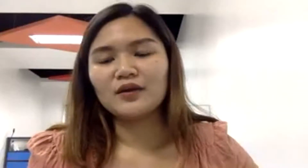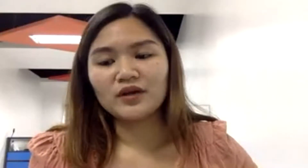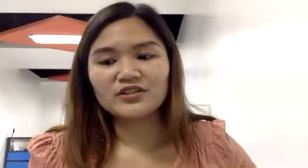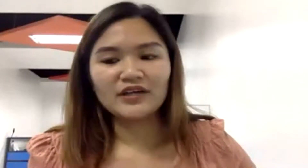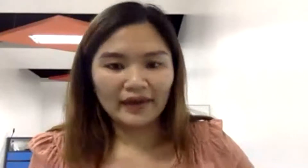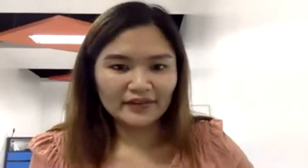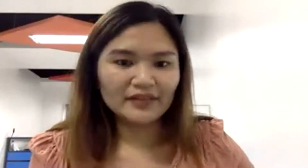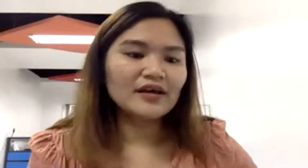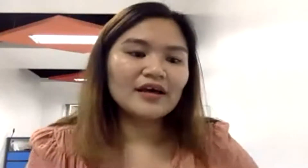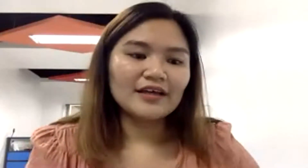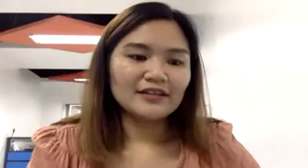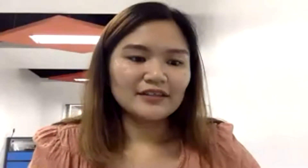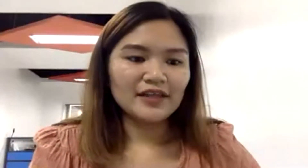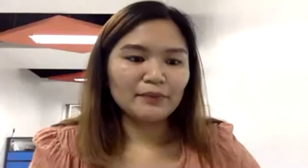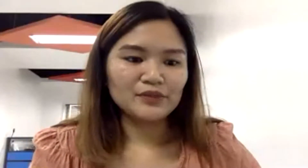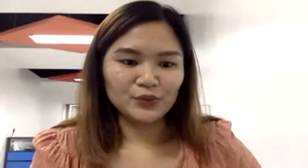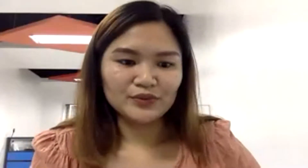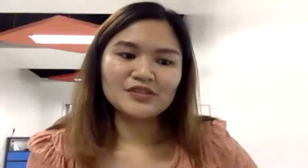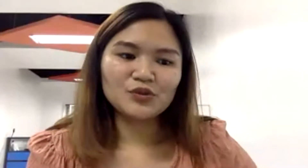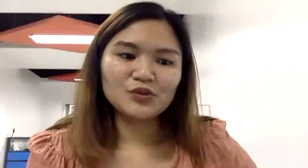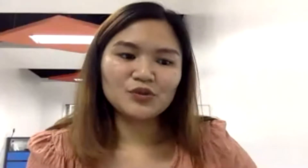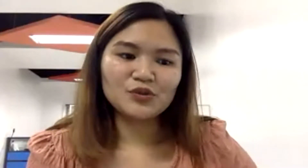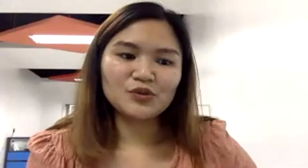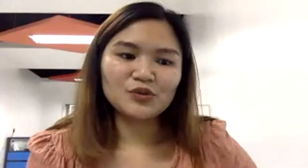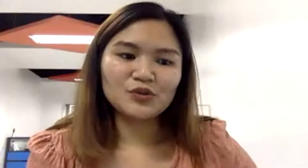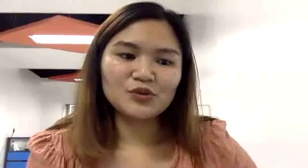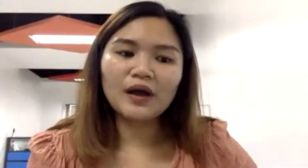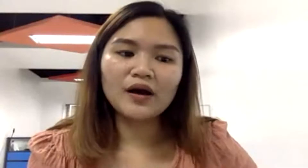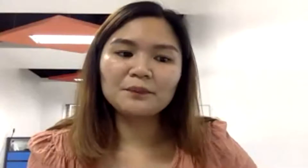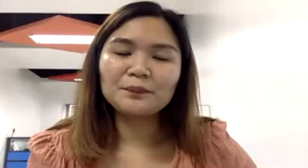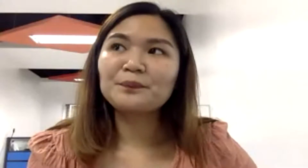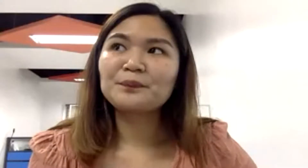and watch again the episode. So